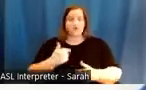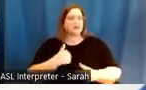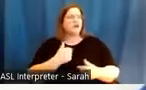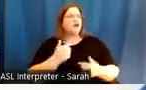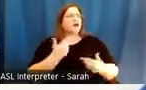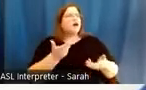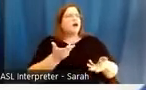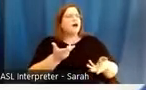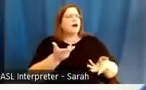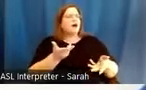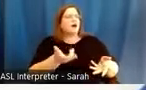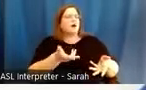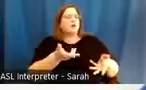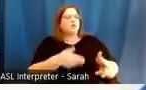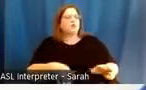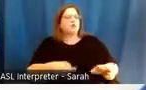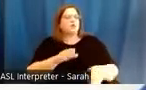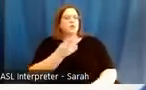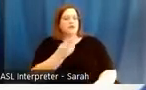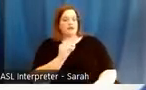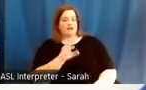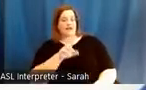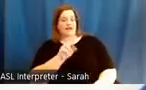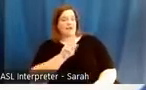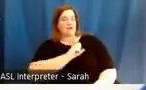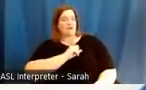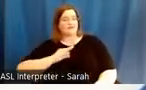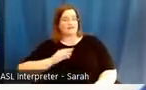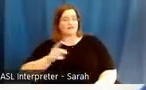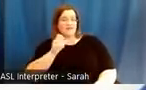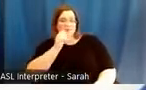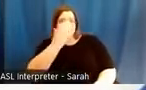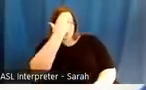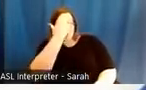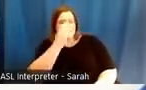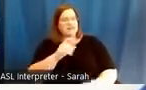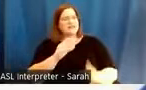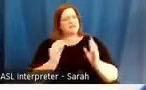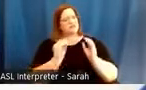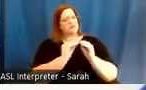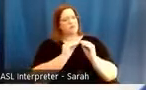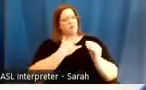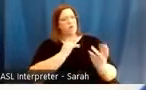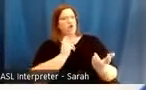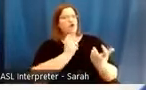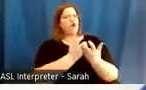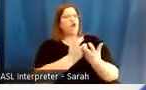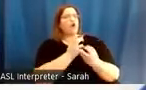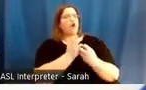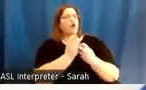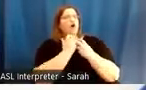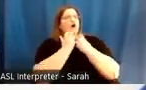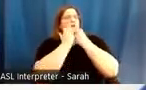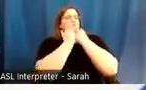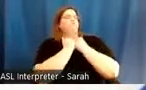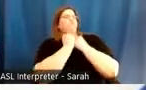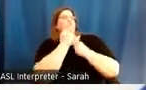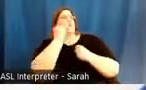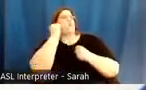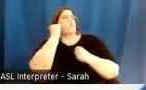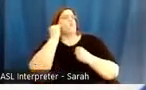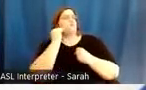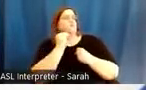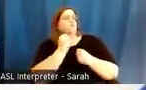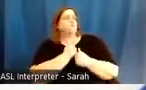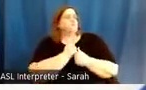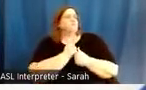powered staff. They don't really know me. It needs to be more homey. Well, that is a wrap, I think, Nicole. That's